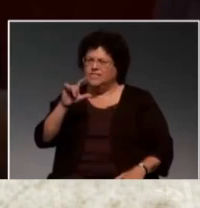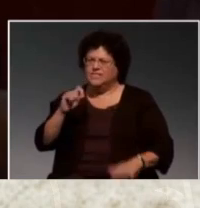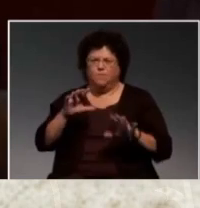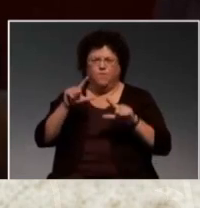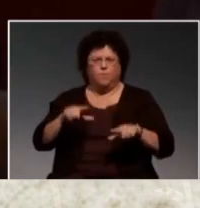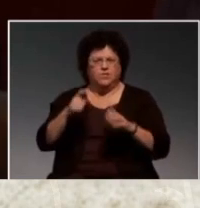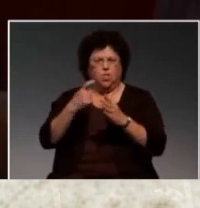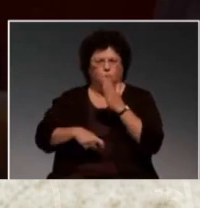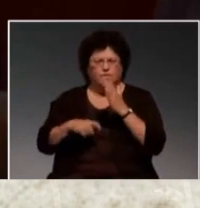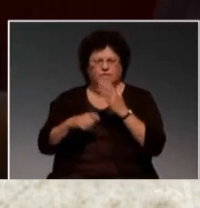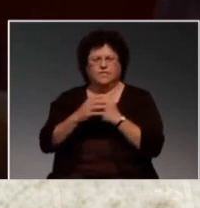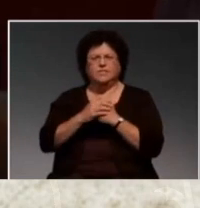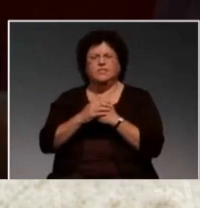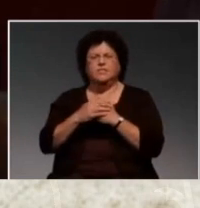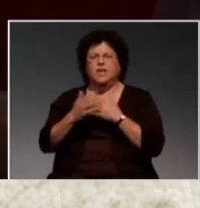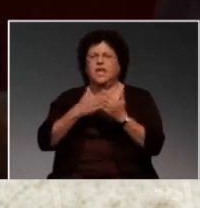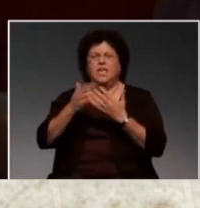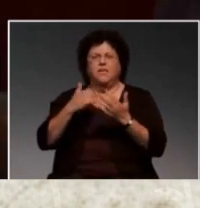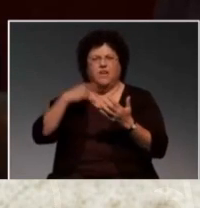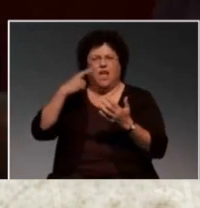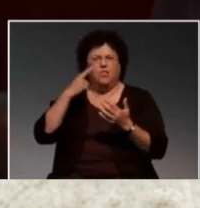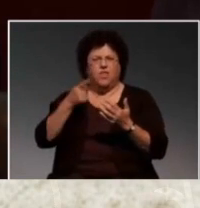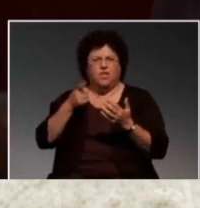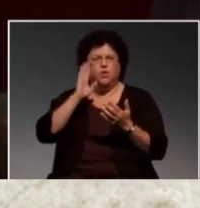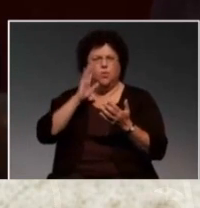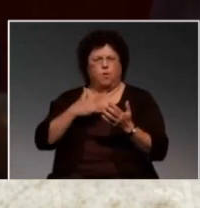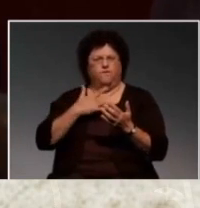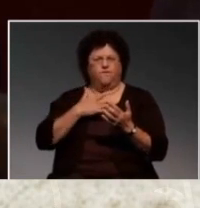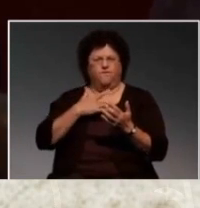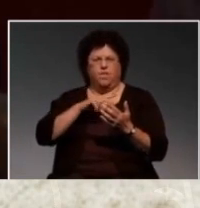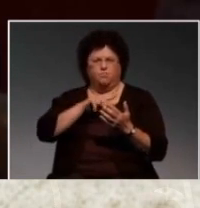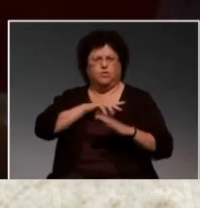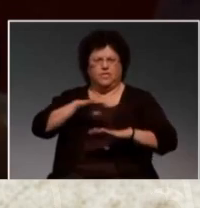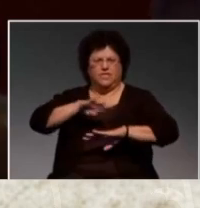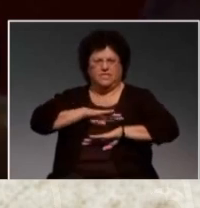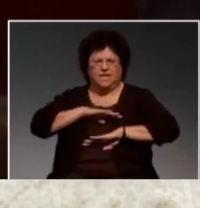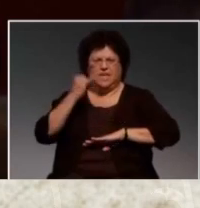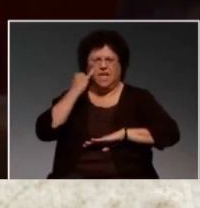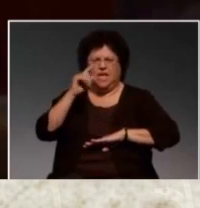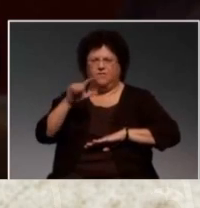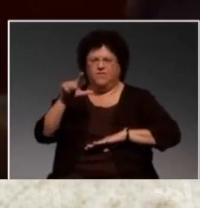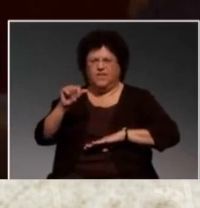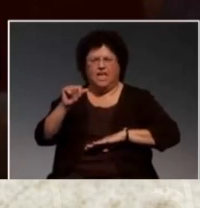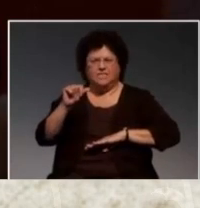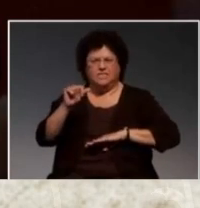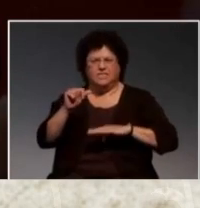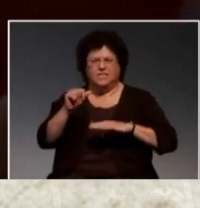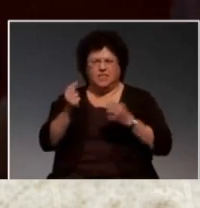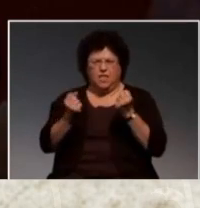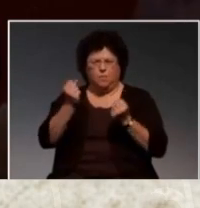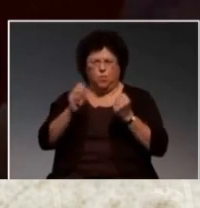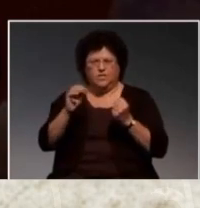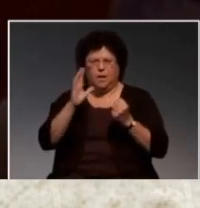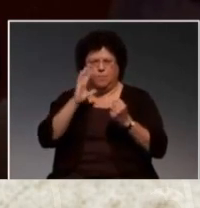and Tesla Motors had its annual shareholder meeting at the Computer Museum. But despite Apple's new shiny, we think the award